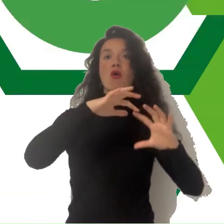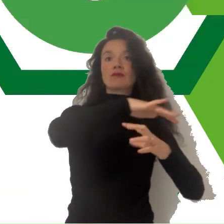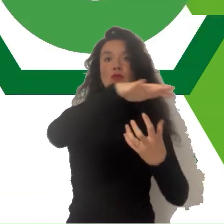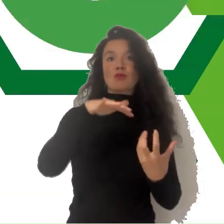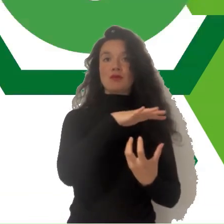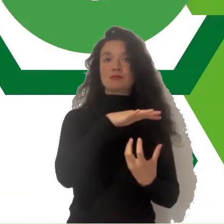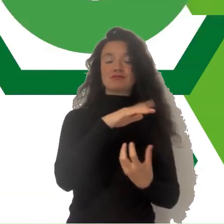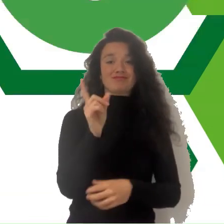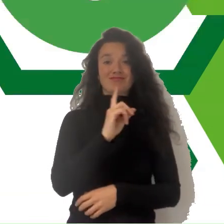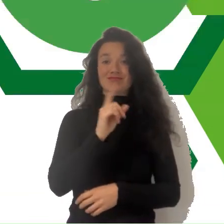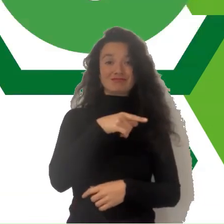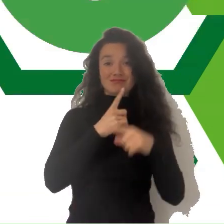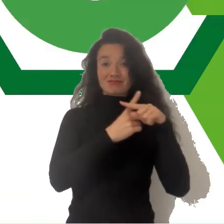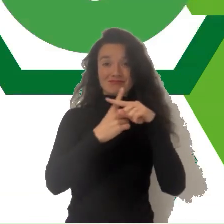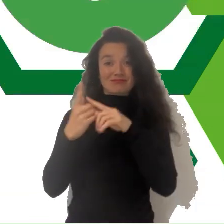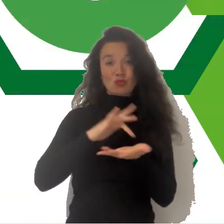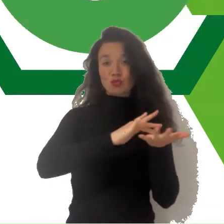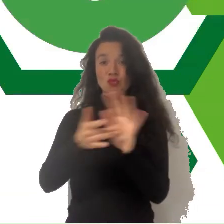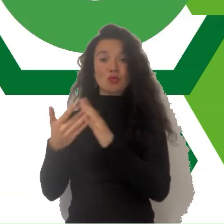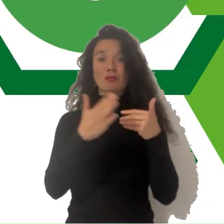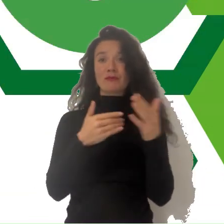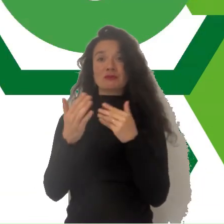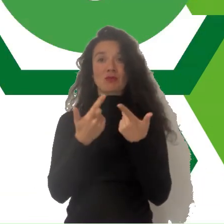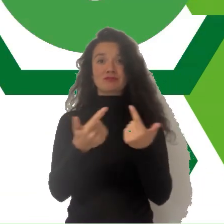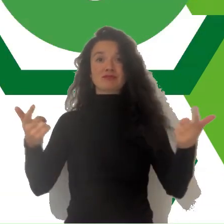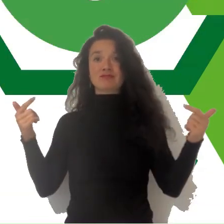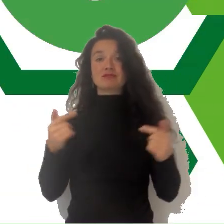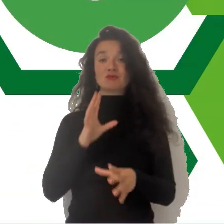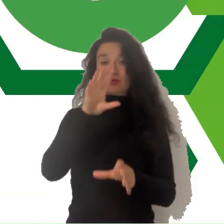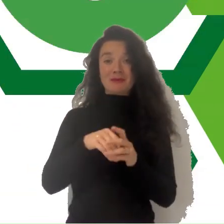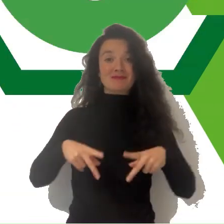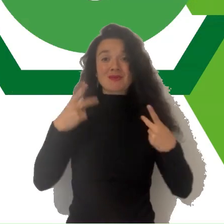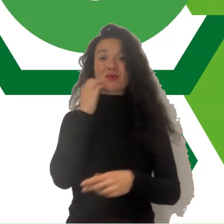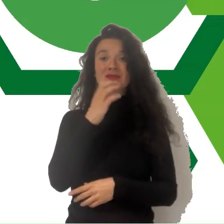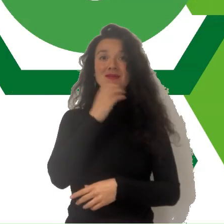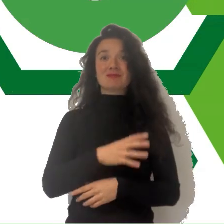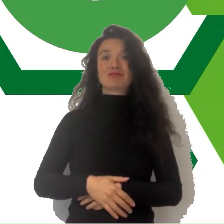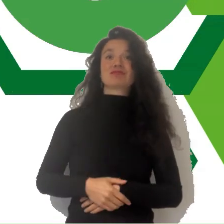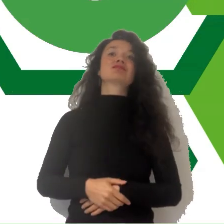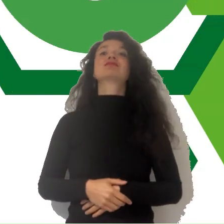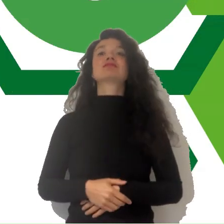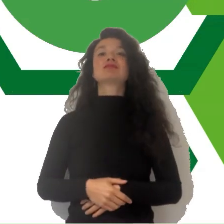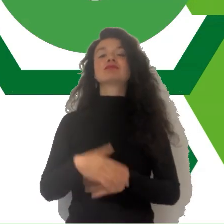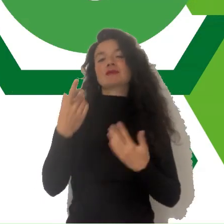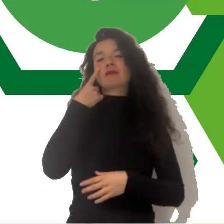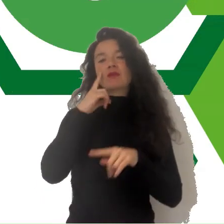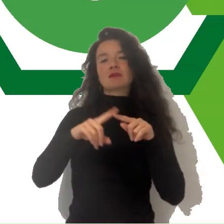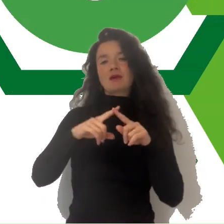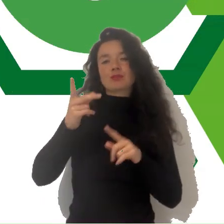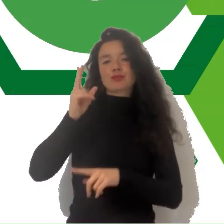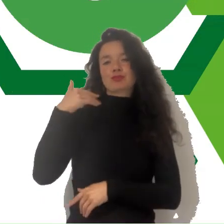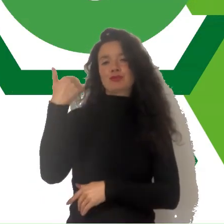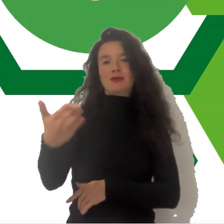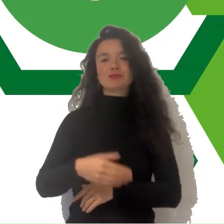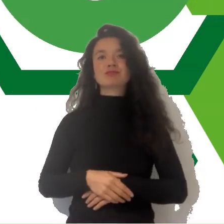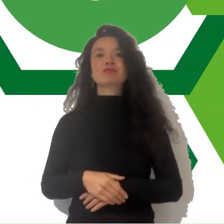Moving to the next topic, why green skills are important. I'm guessing everyone heard before at